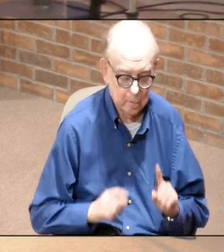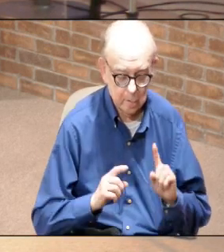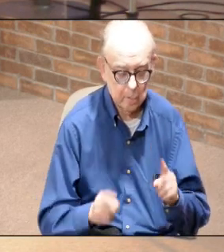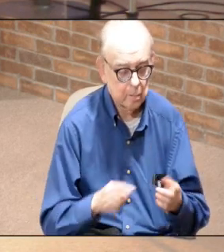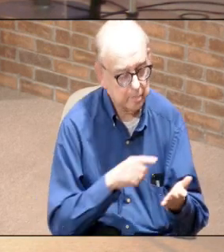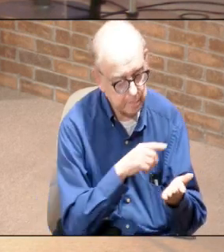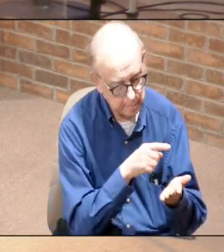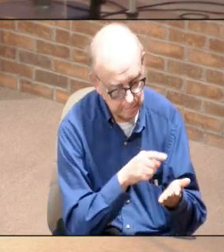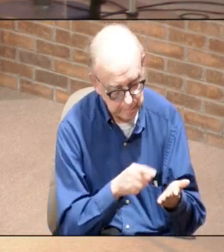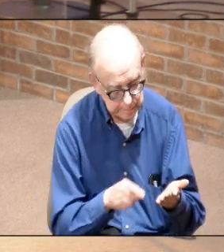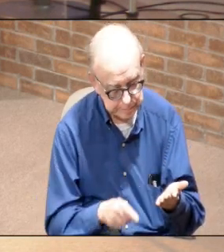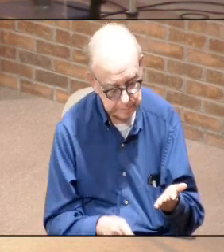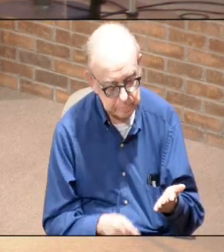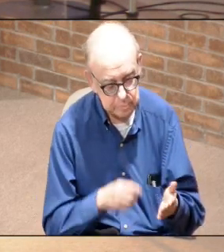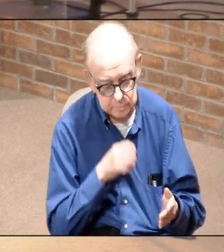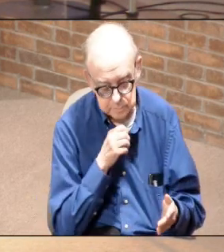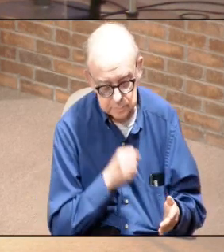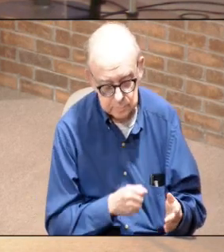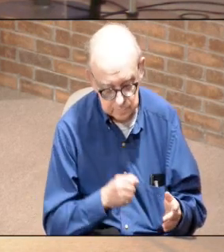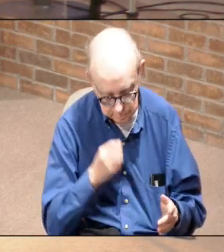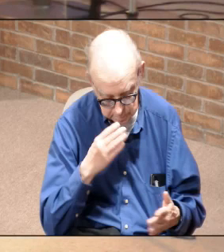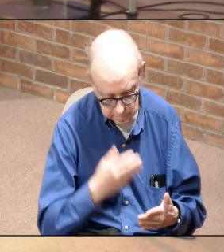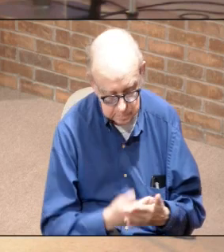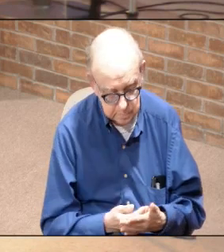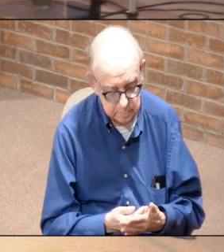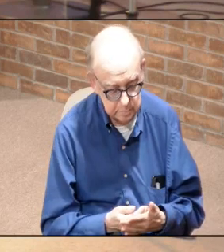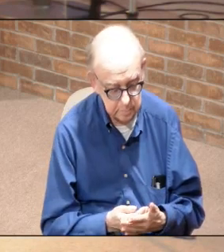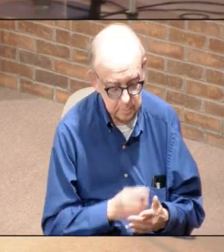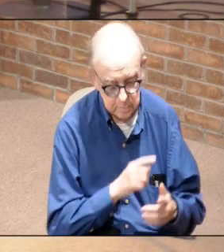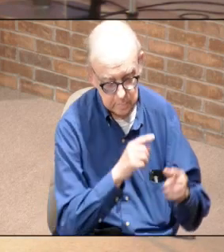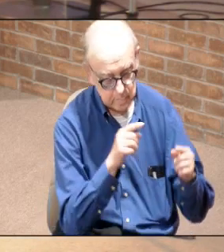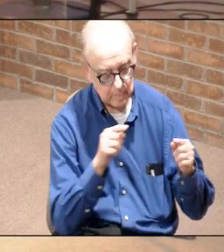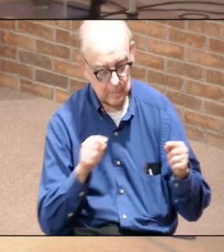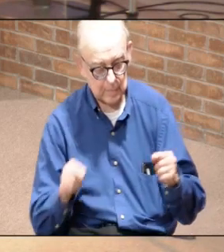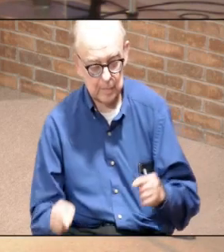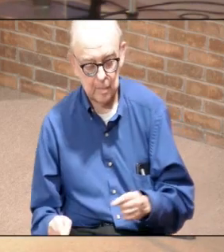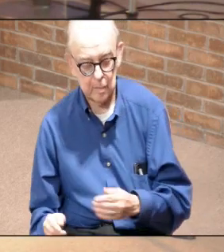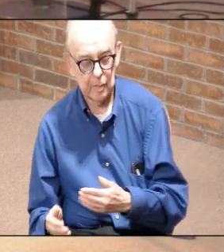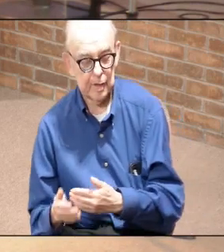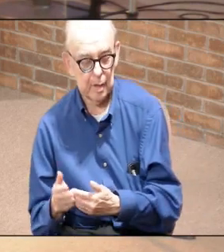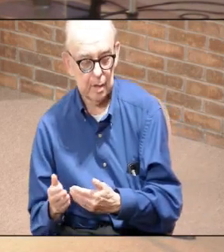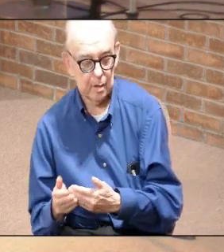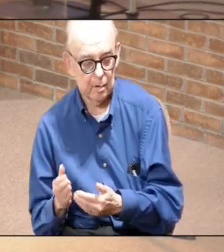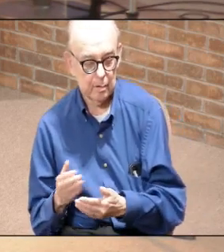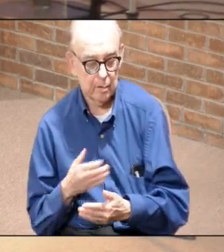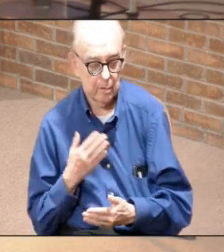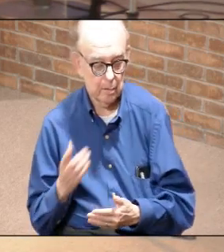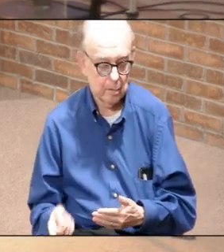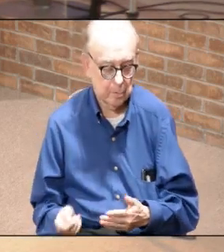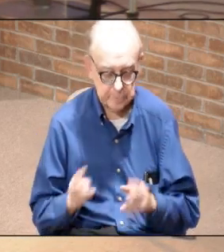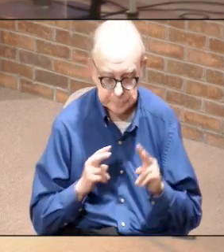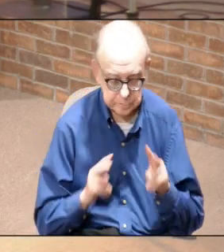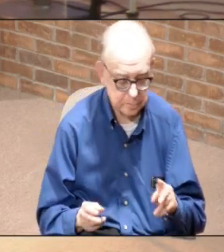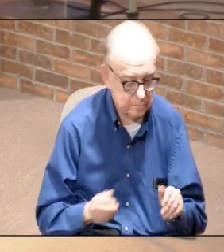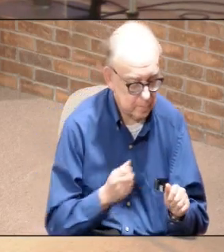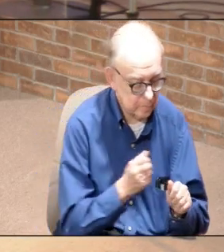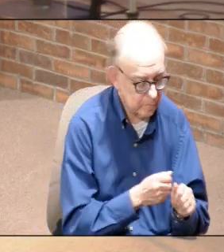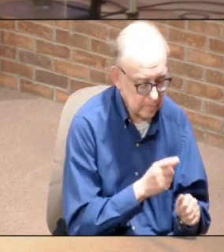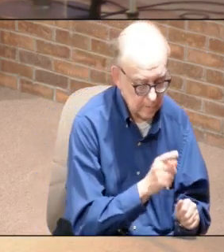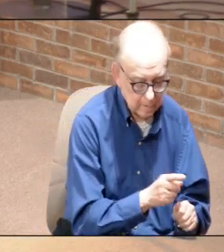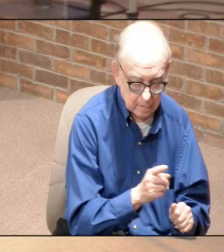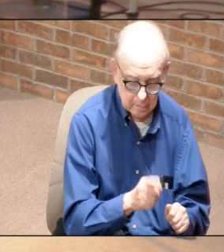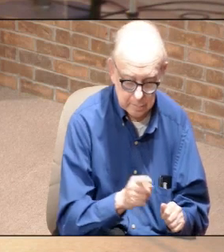down through there from the oldest all the way to the end, looking at each one of